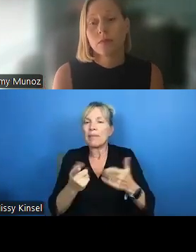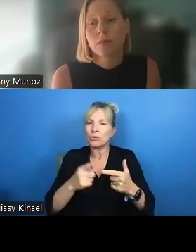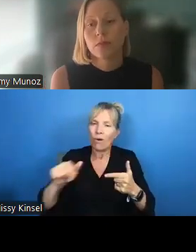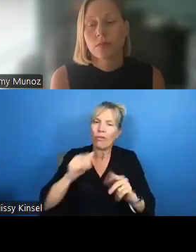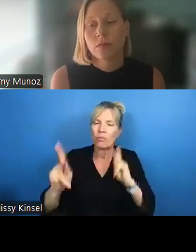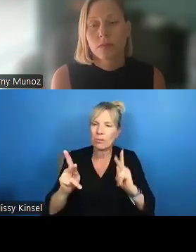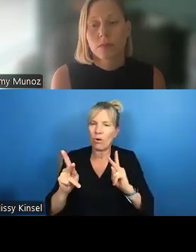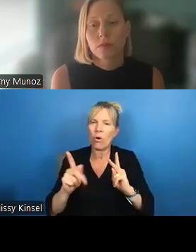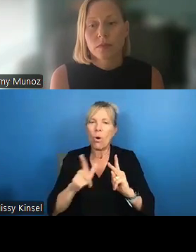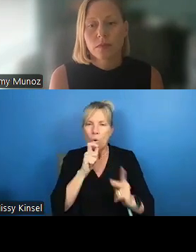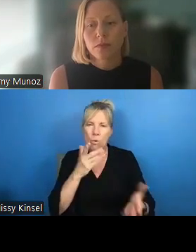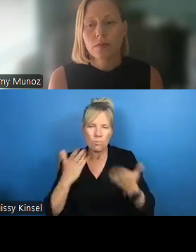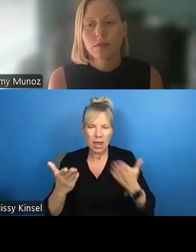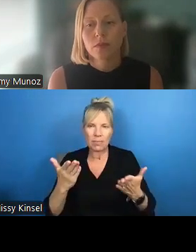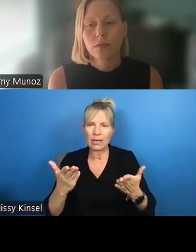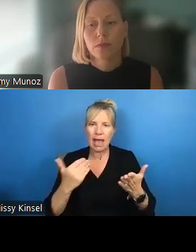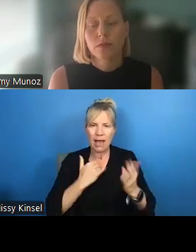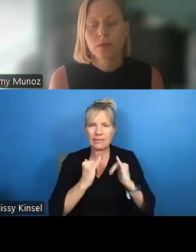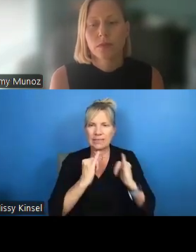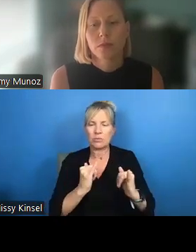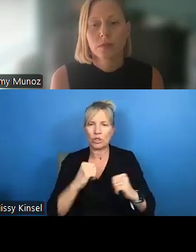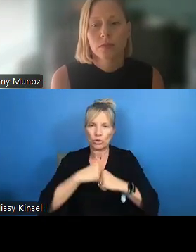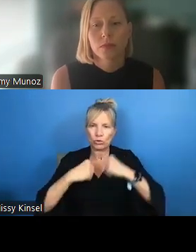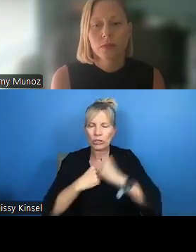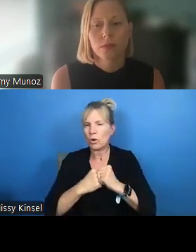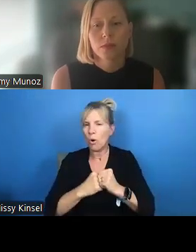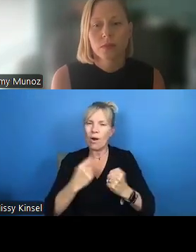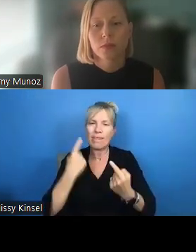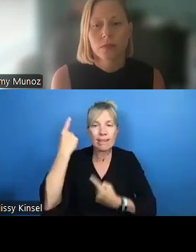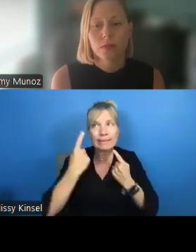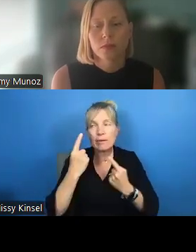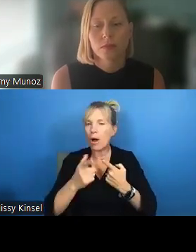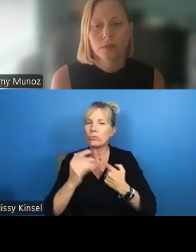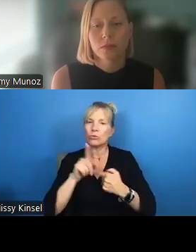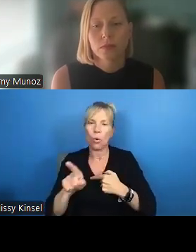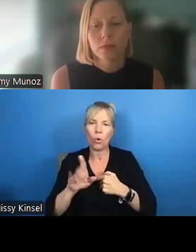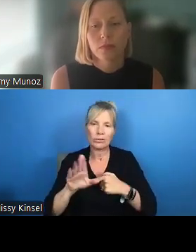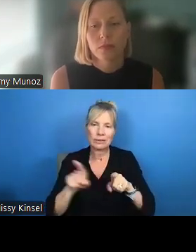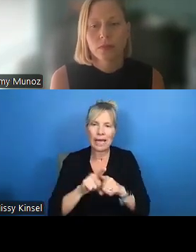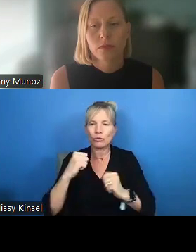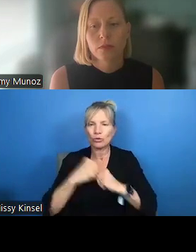others who may be having similar structures or considering a similar structure?